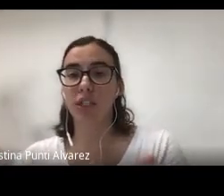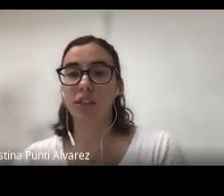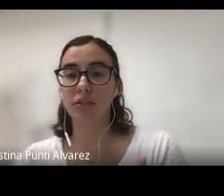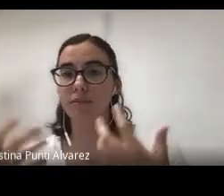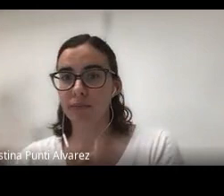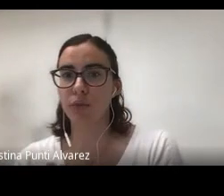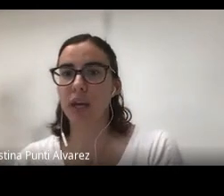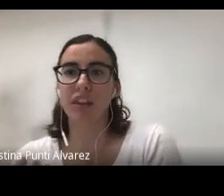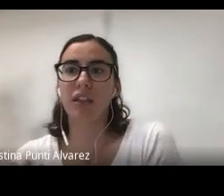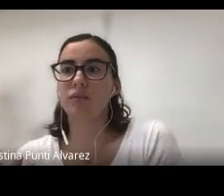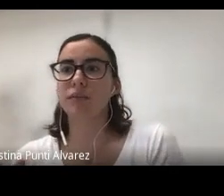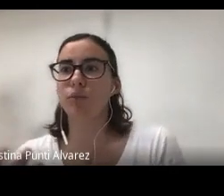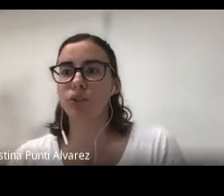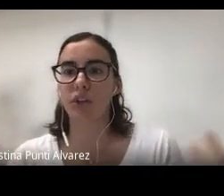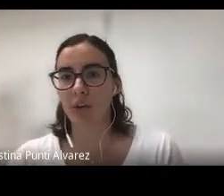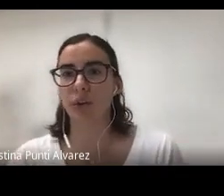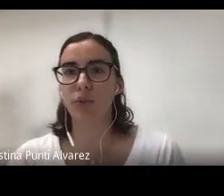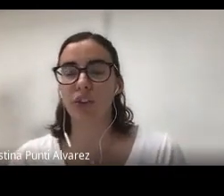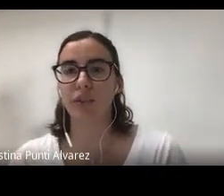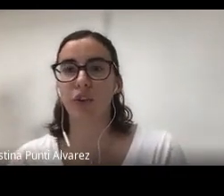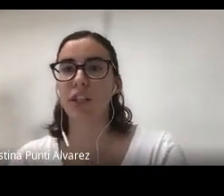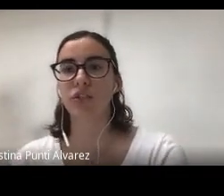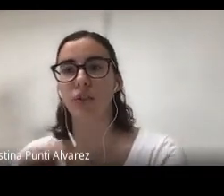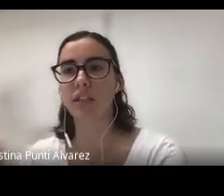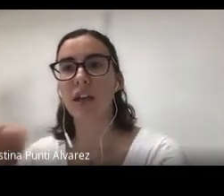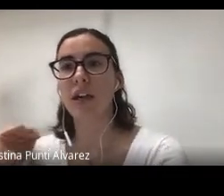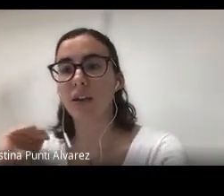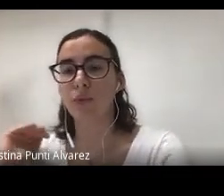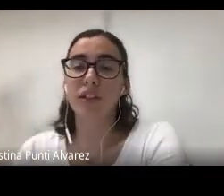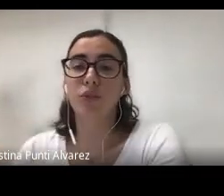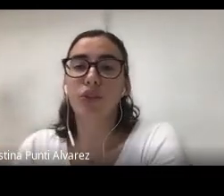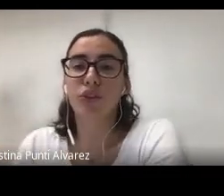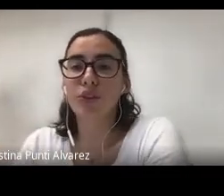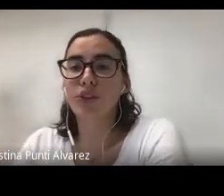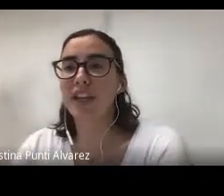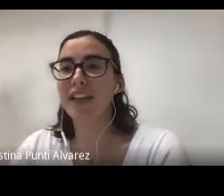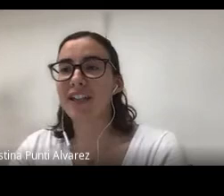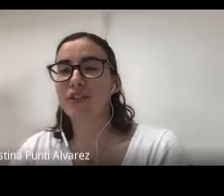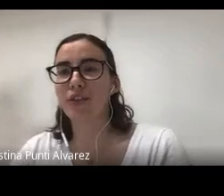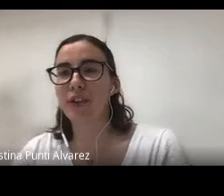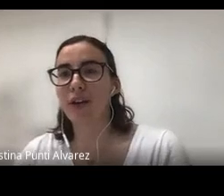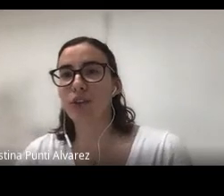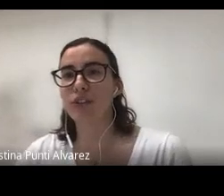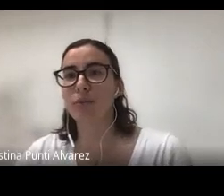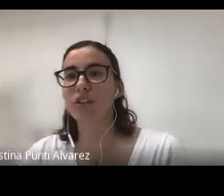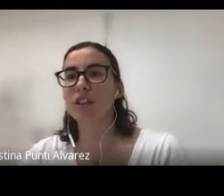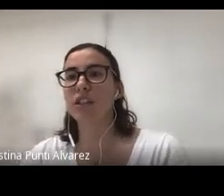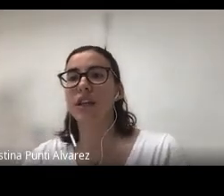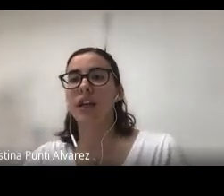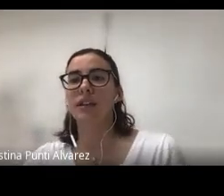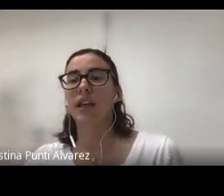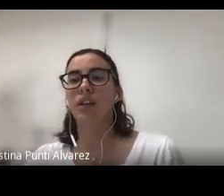was really, I think it was a really good thing for me. So that's a really good conclusion, I guess, out of this